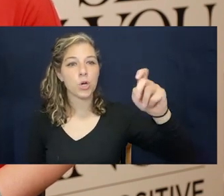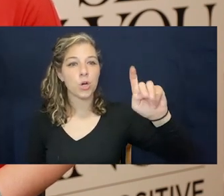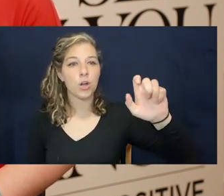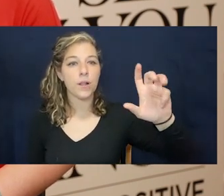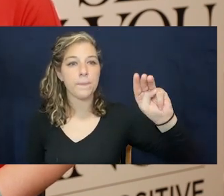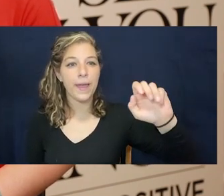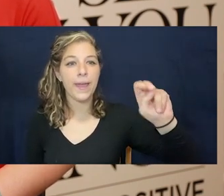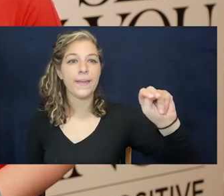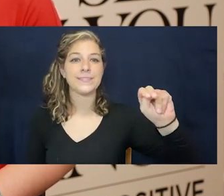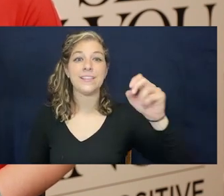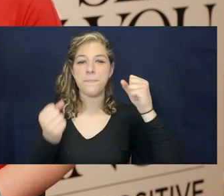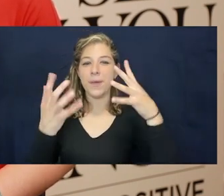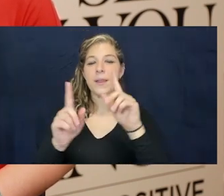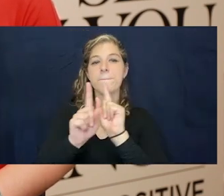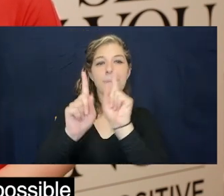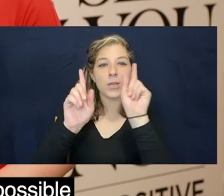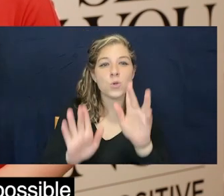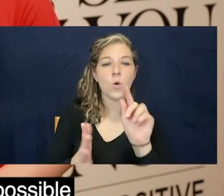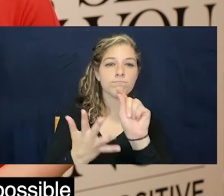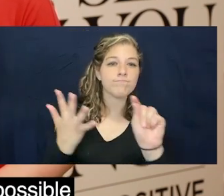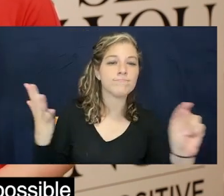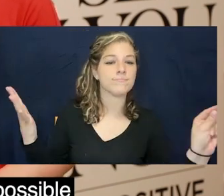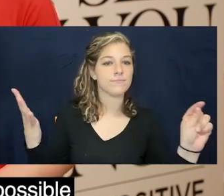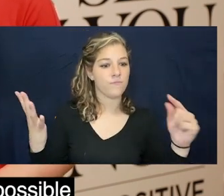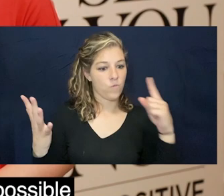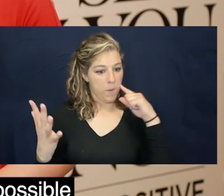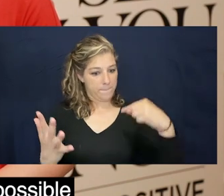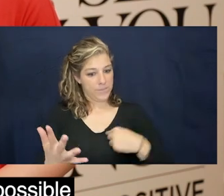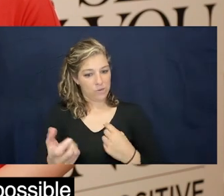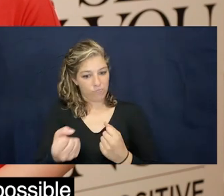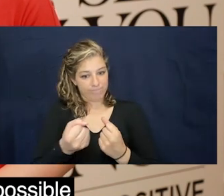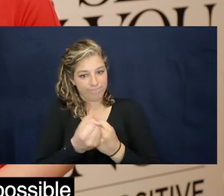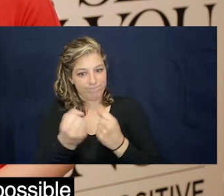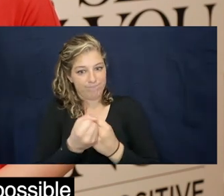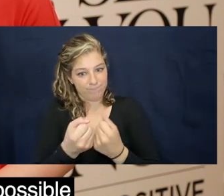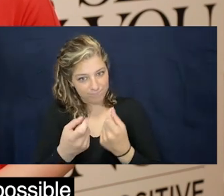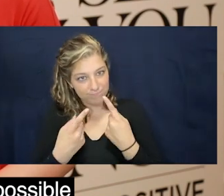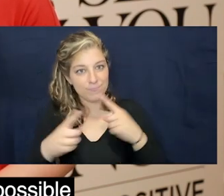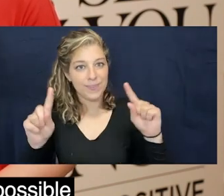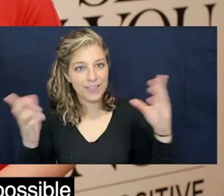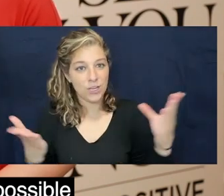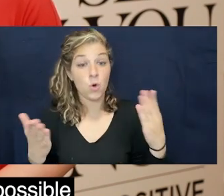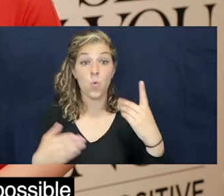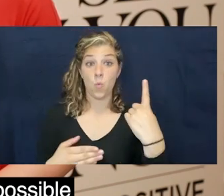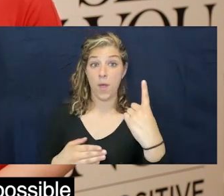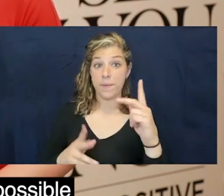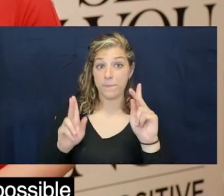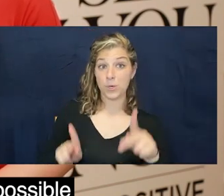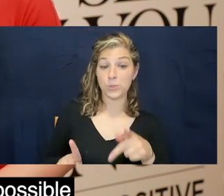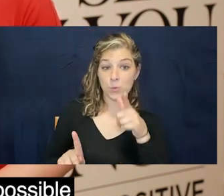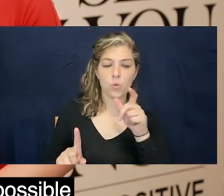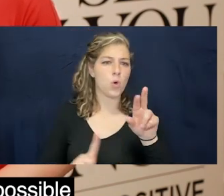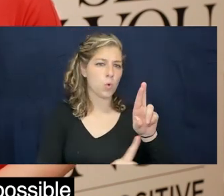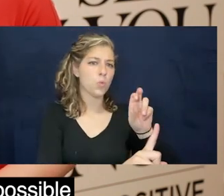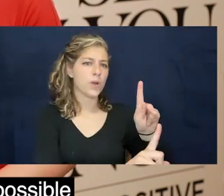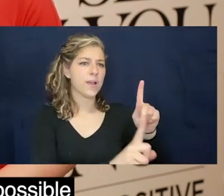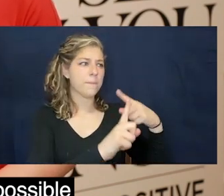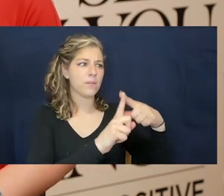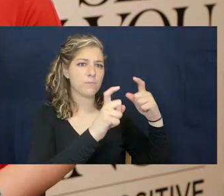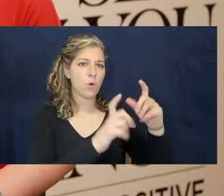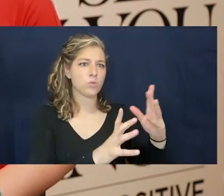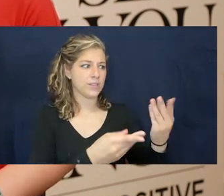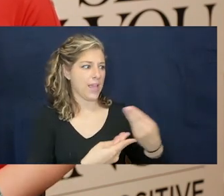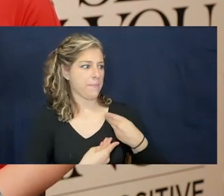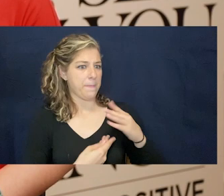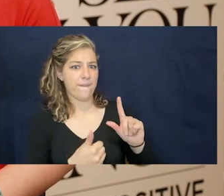Judy Humans, the Steve Perlmans, and as Rick said, the many mentors that made it possible for me to be